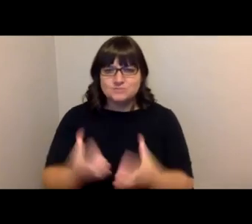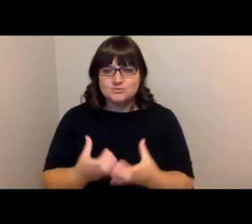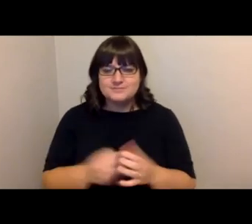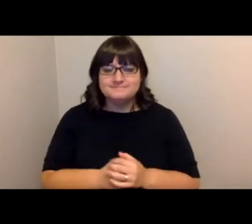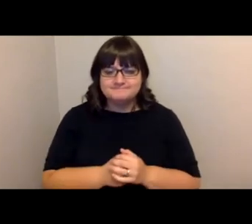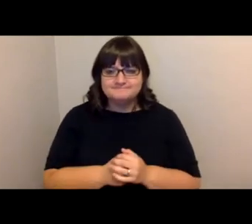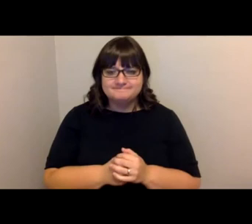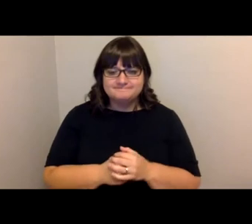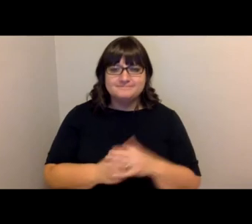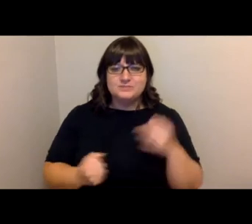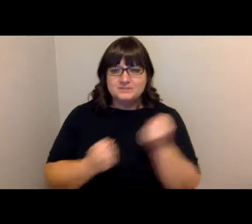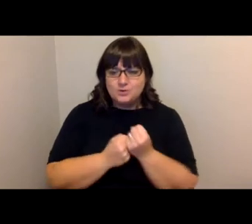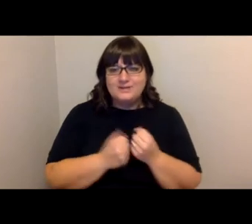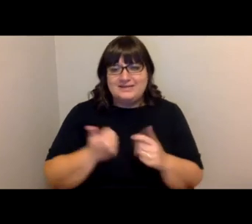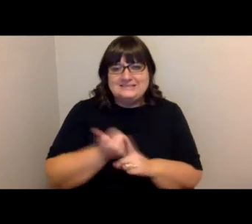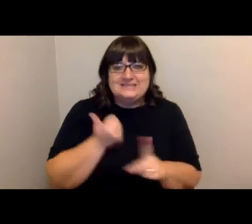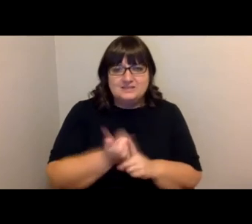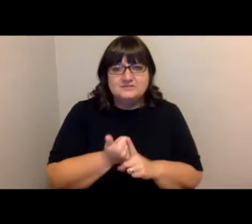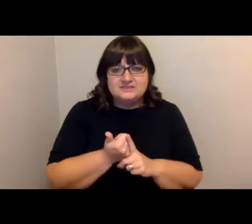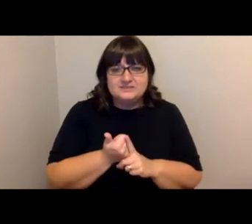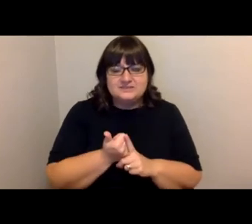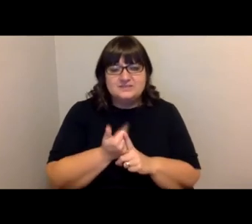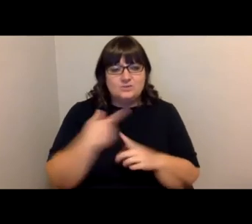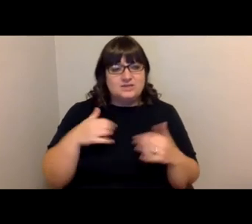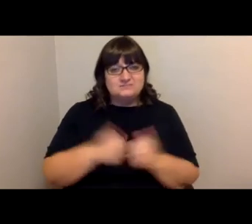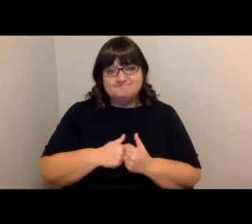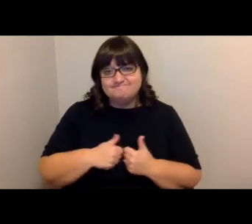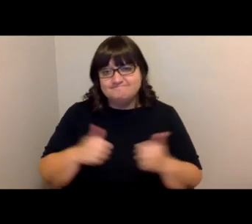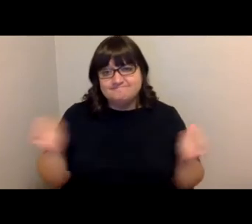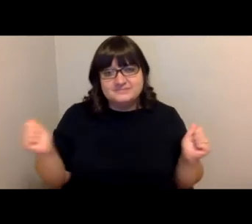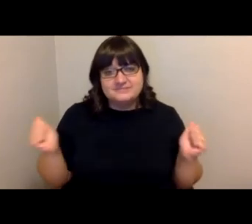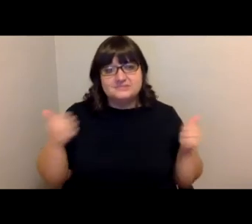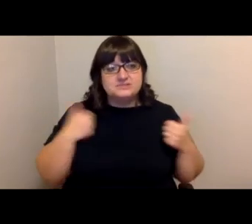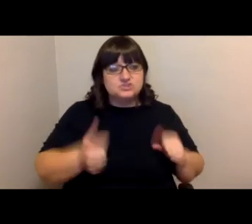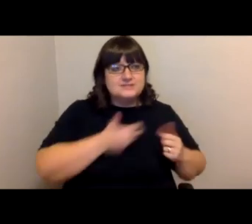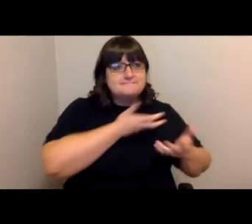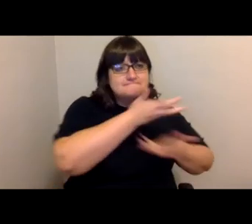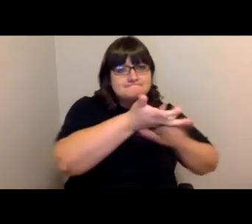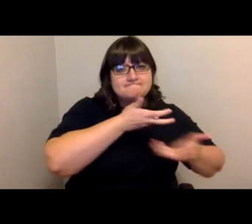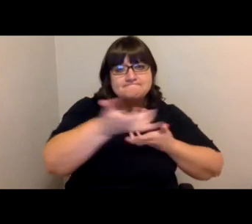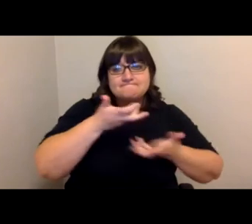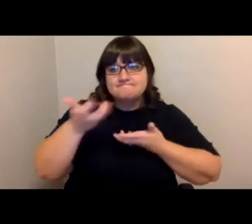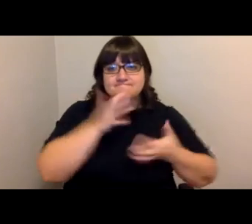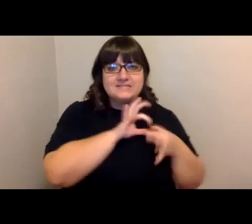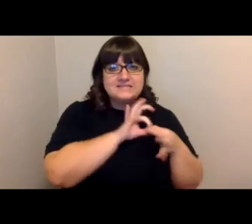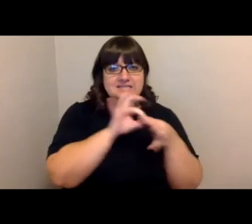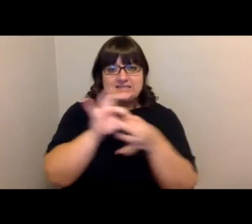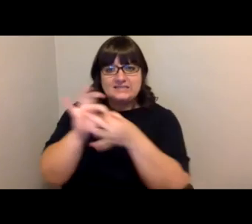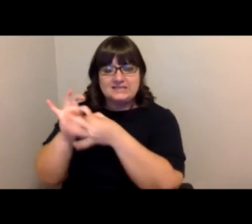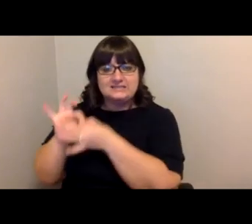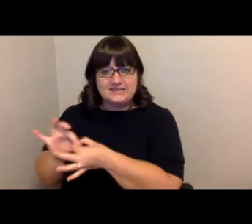We practiced radical vulnerability in order to build intimacies across distance and to cushion ourselves with what care we